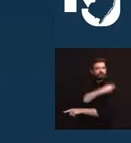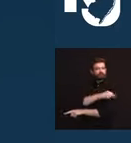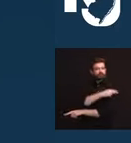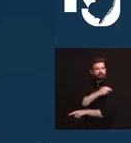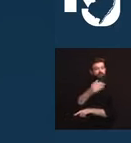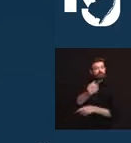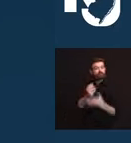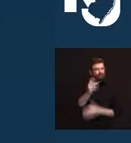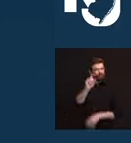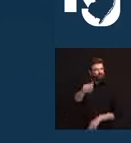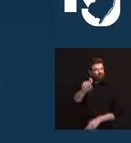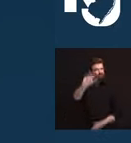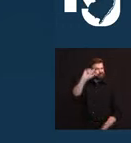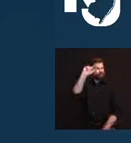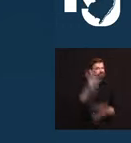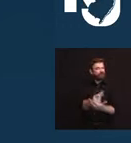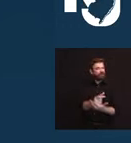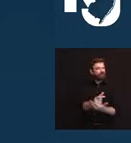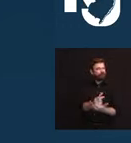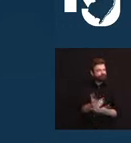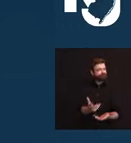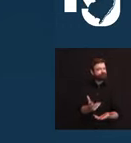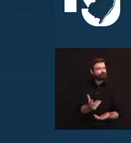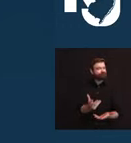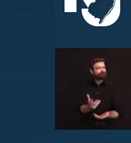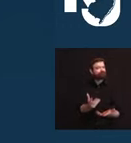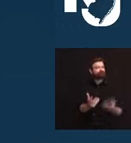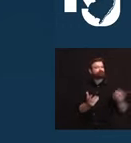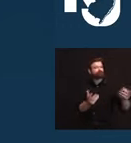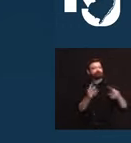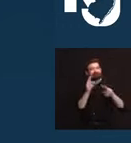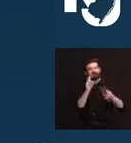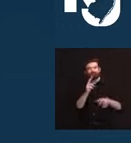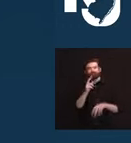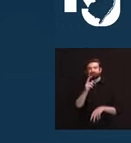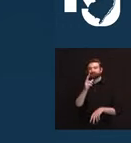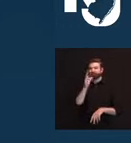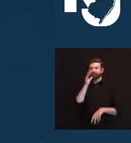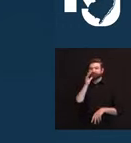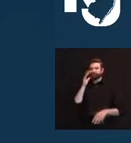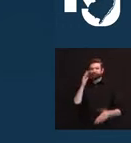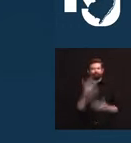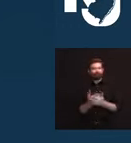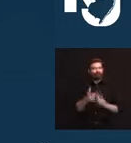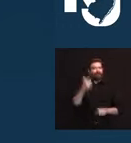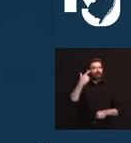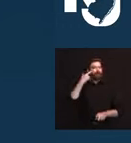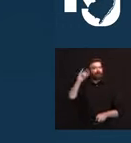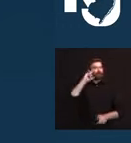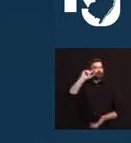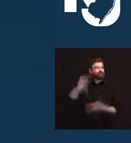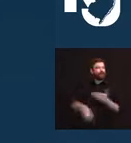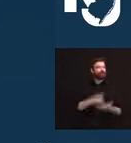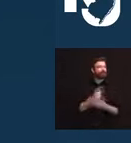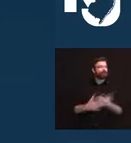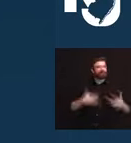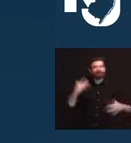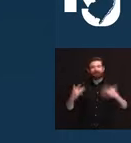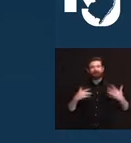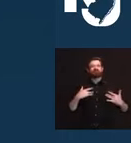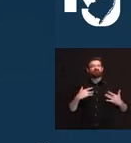was awaiting his mother's arrival from California for his graduation when COVID-19 struck, and sadly,